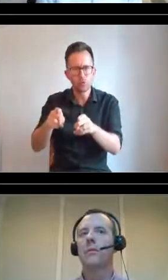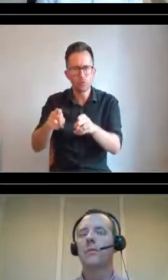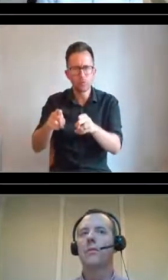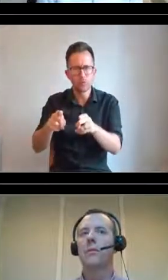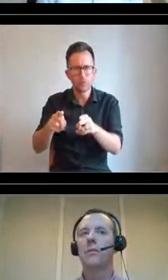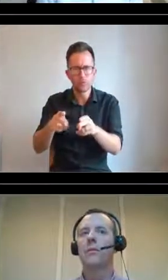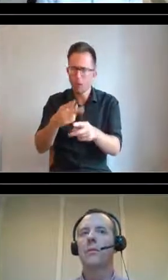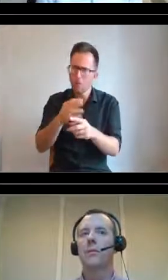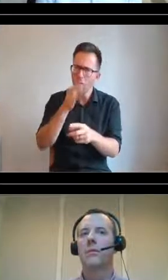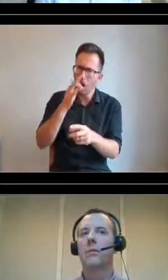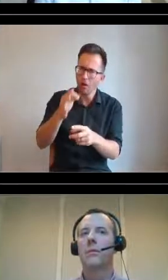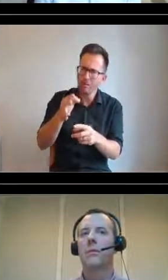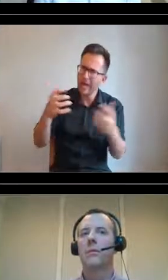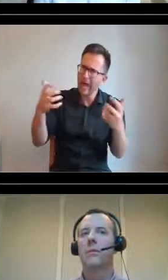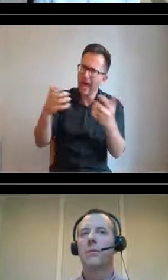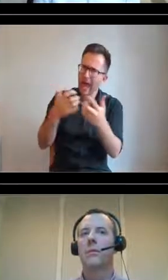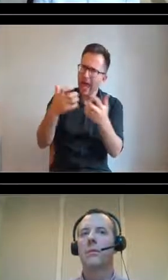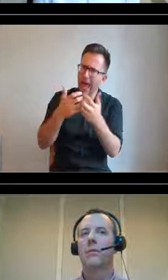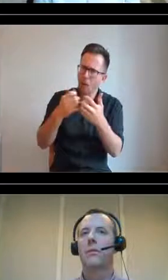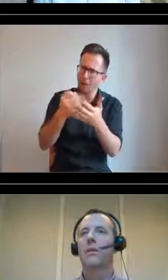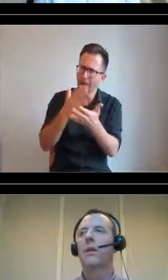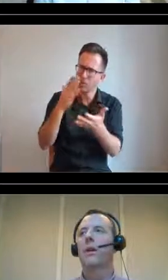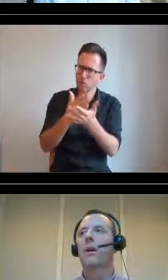final road design?